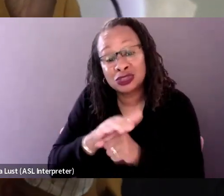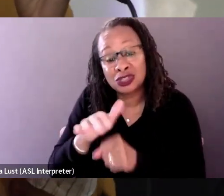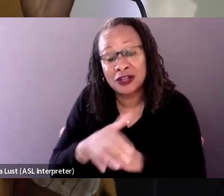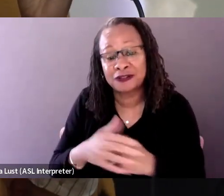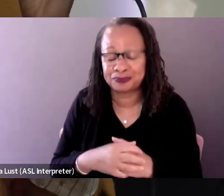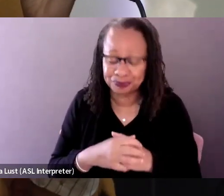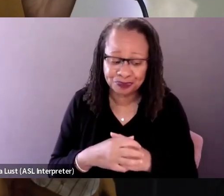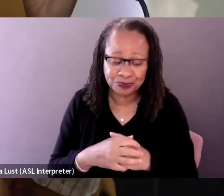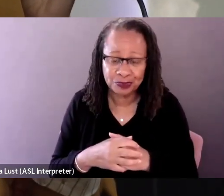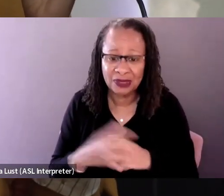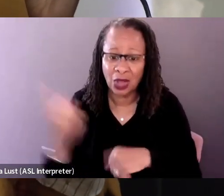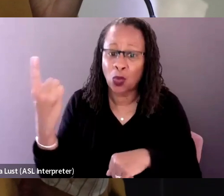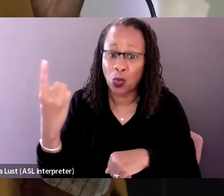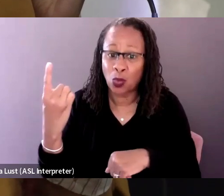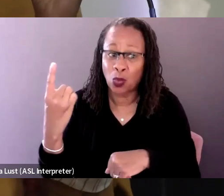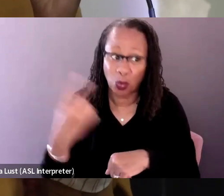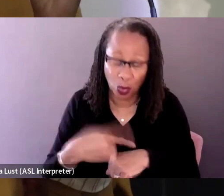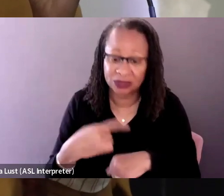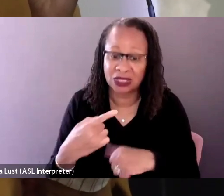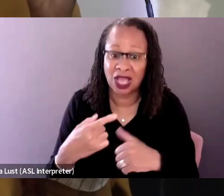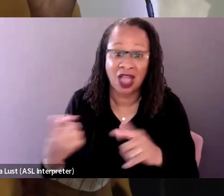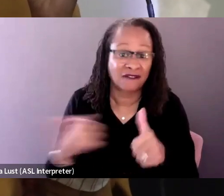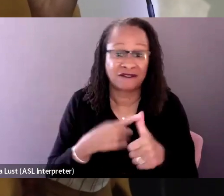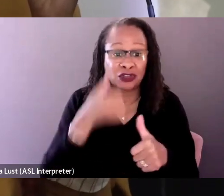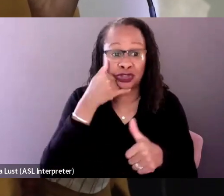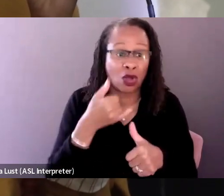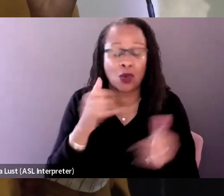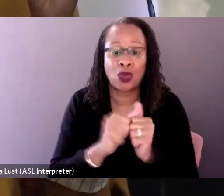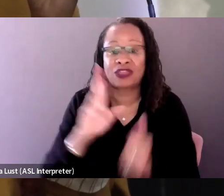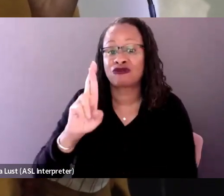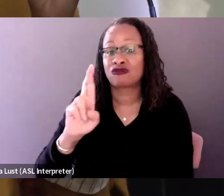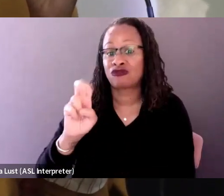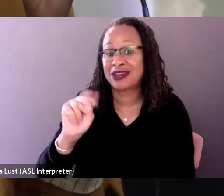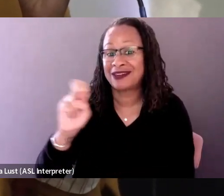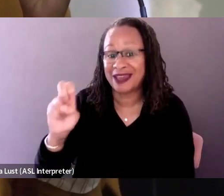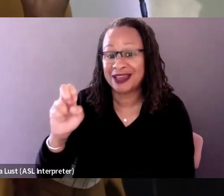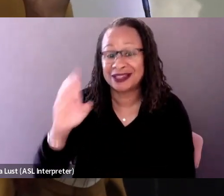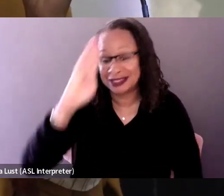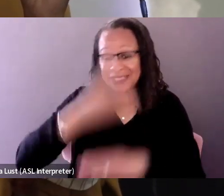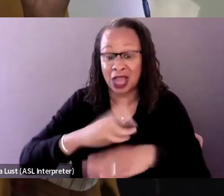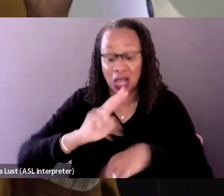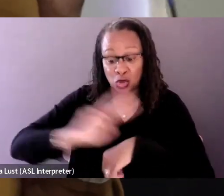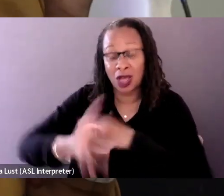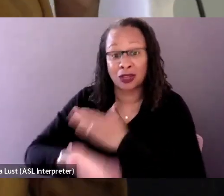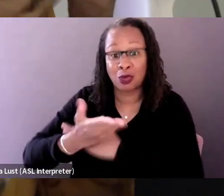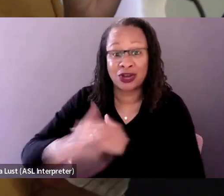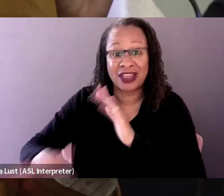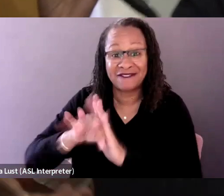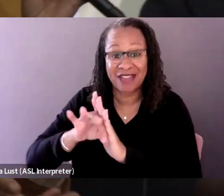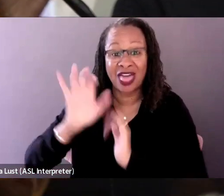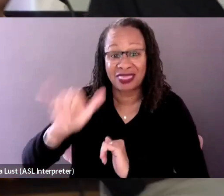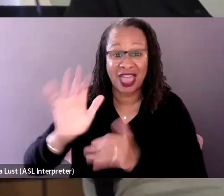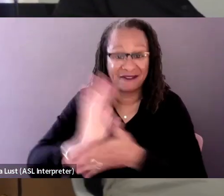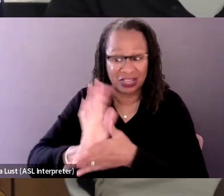once we had our first phone call with Renee's son, at 2 a.m. in the middle of the night, he found that video and like favorited it. And I was like, oh my God, like what